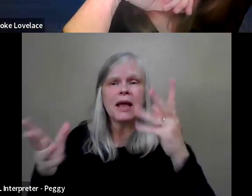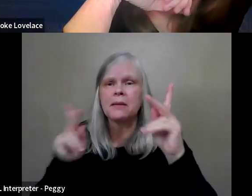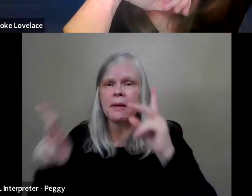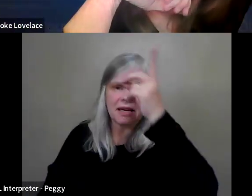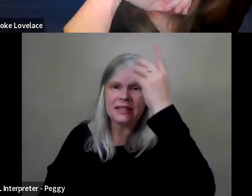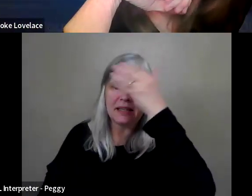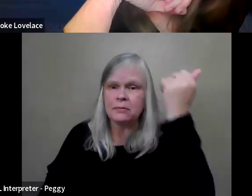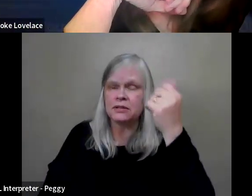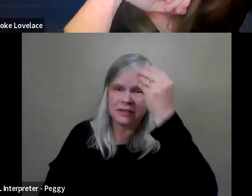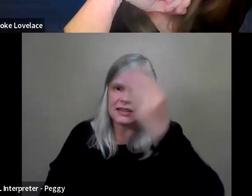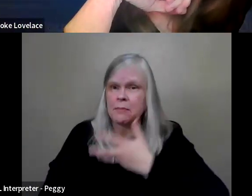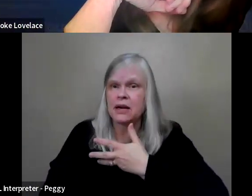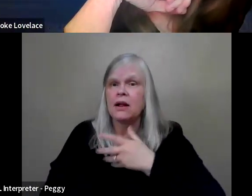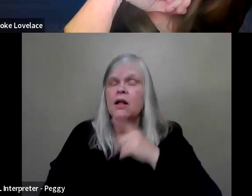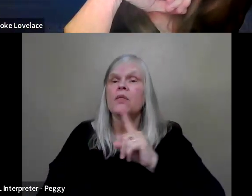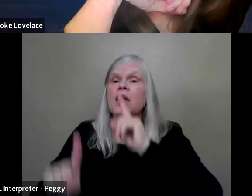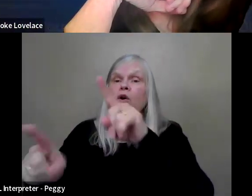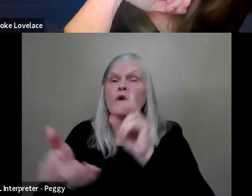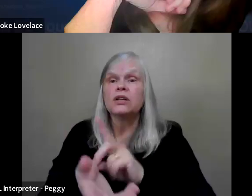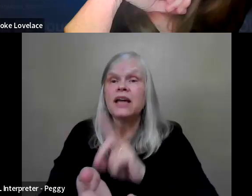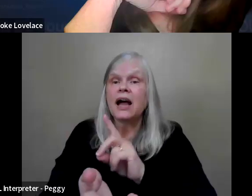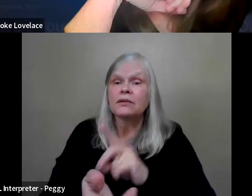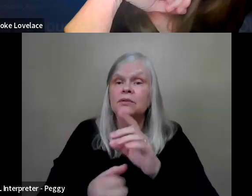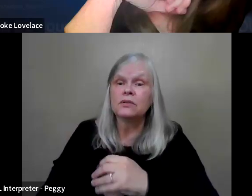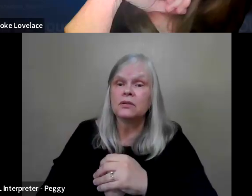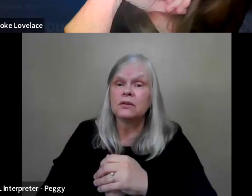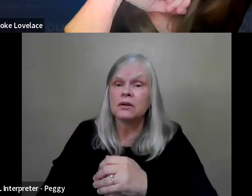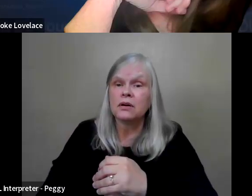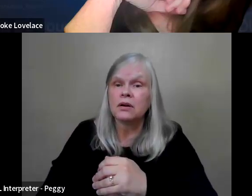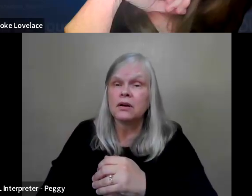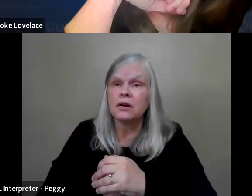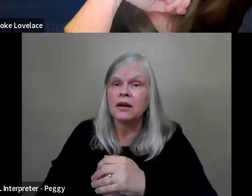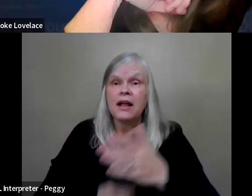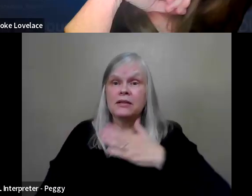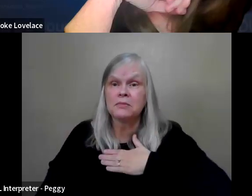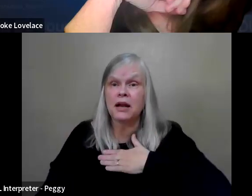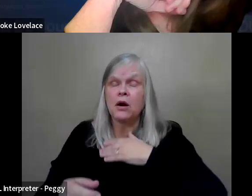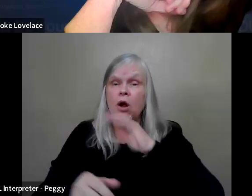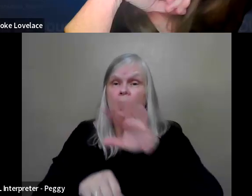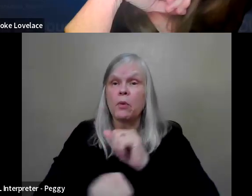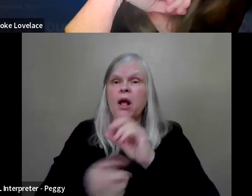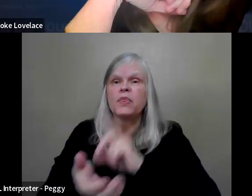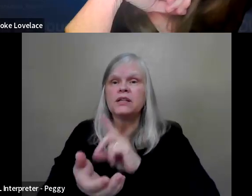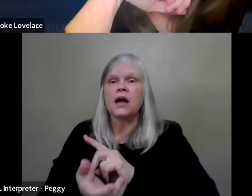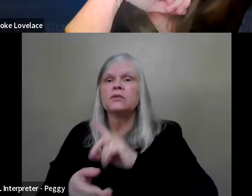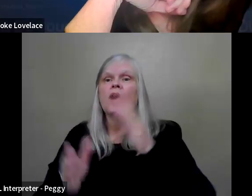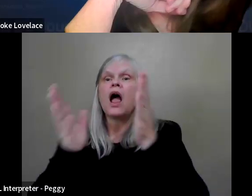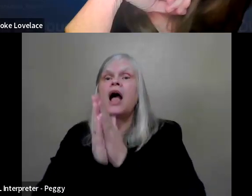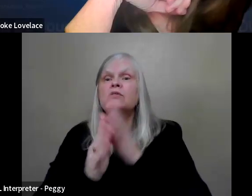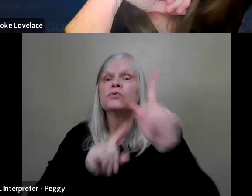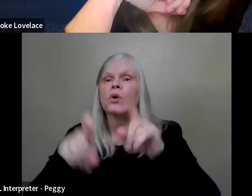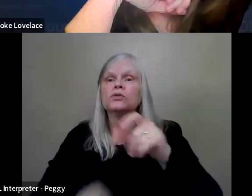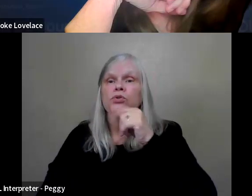dementia share with me that they go to the doctor, for example, and it's their appointment, but the doctor asks all the questions to